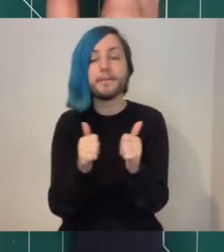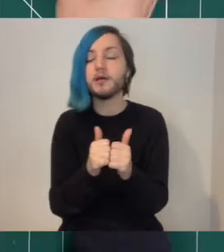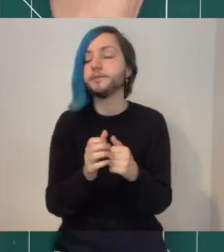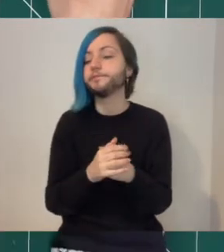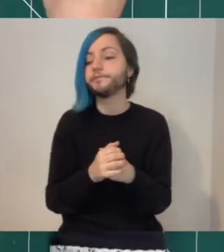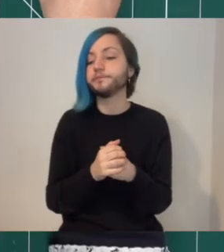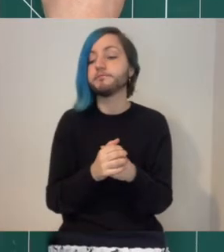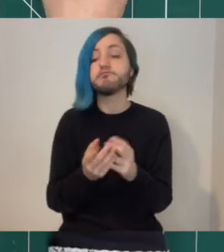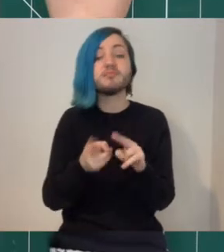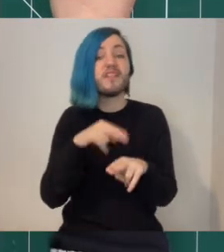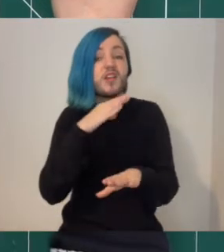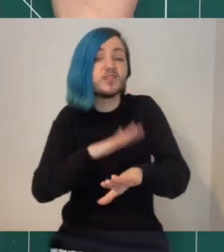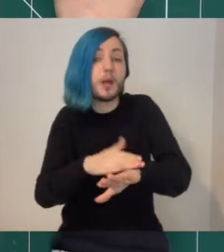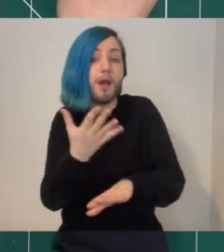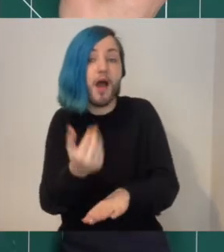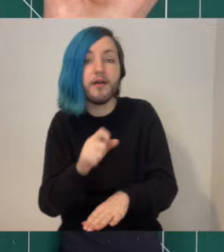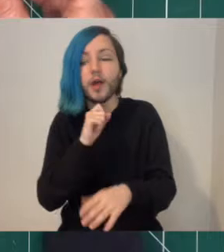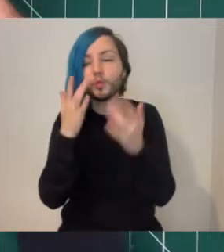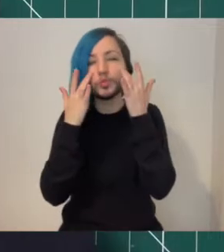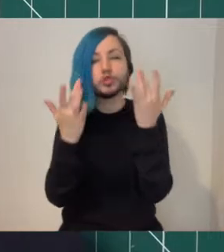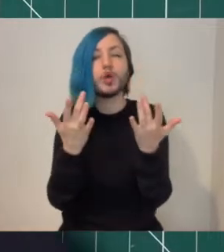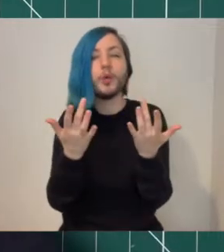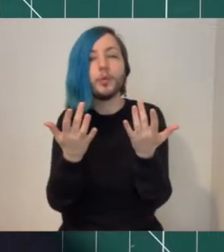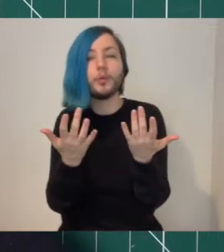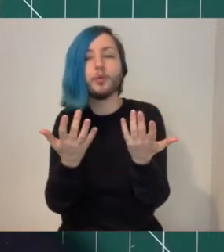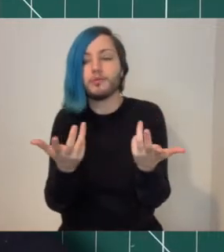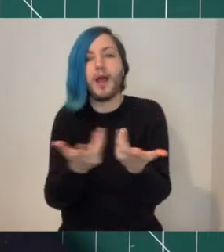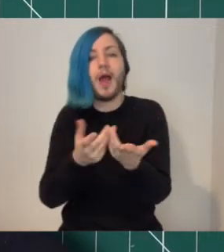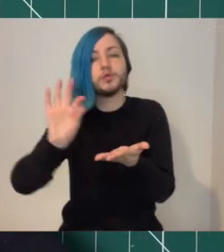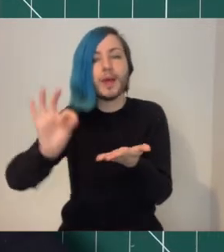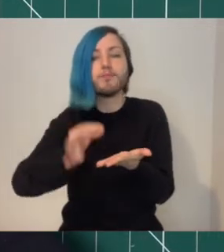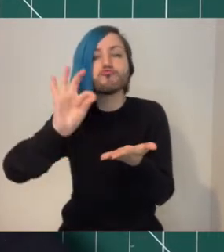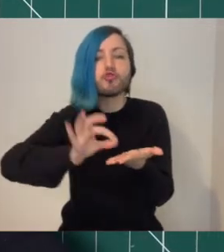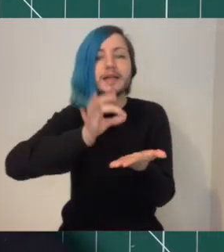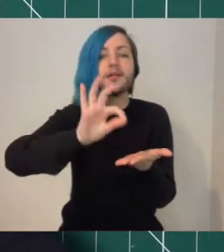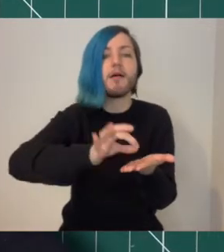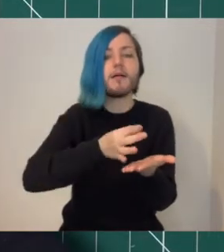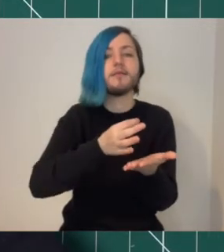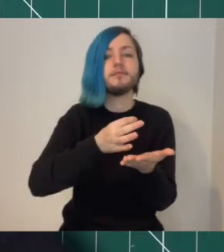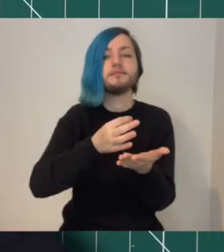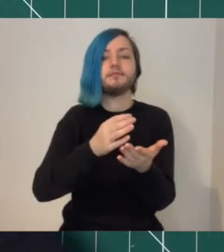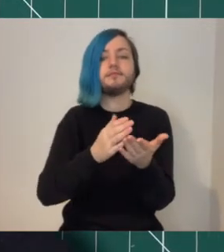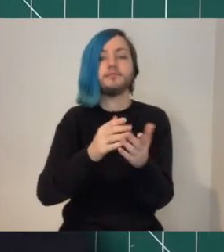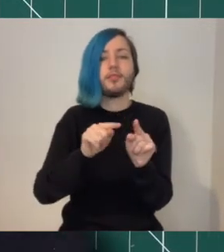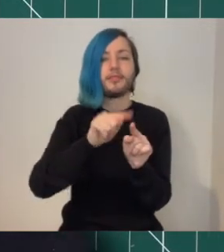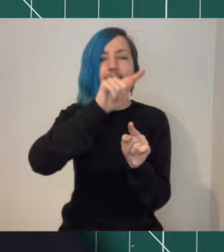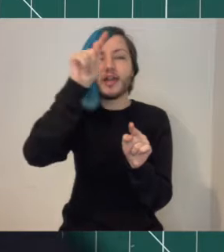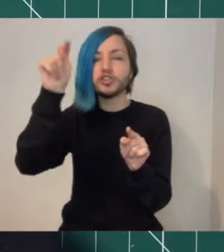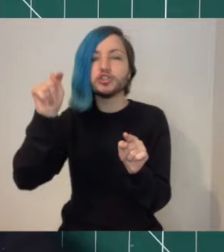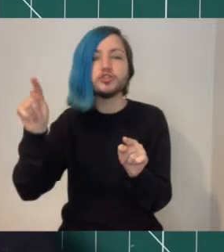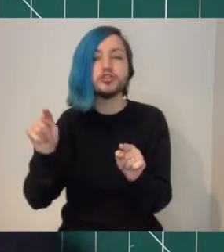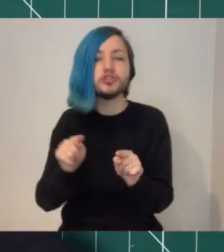paper, and if we have time at the end I'll be showing how to embroider thread